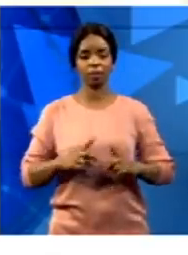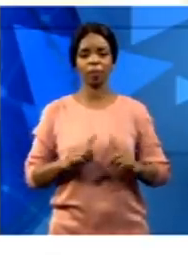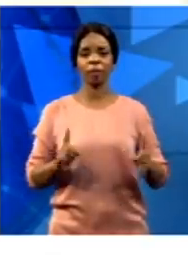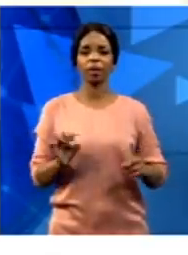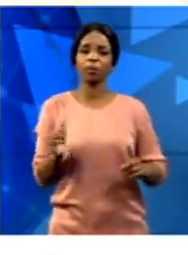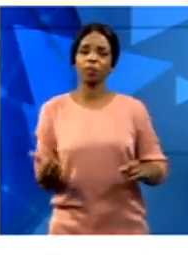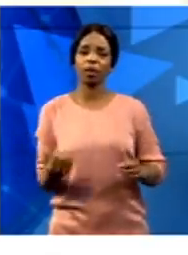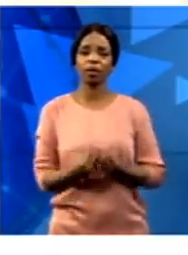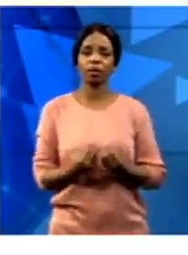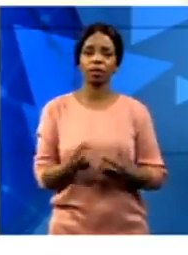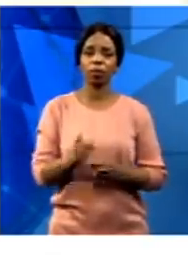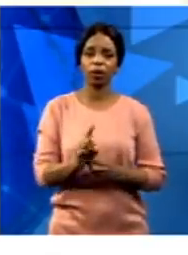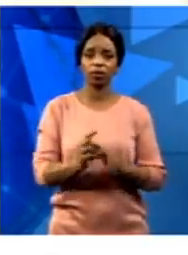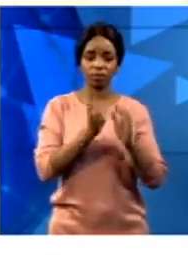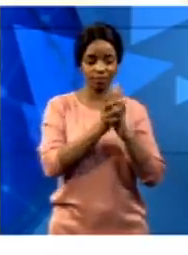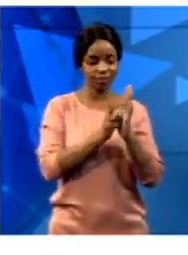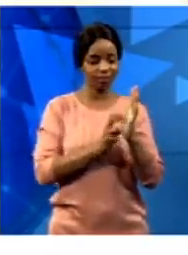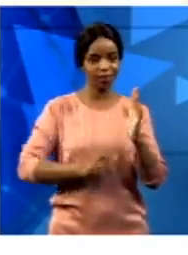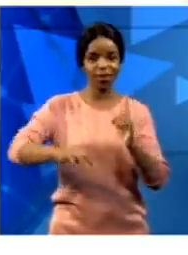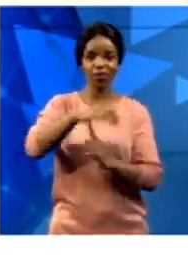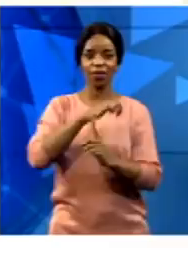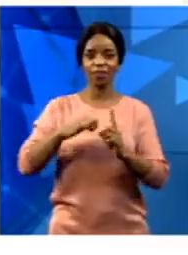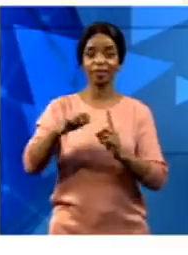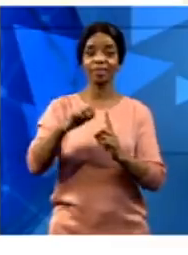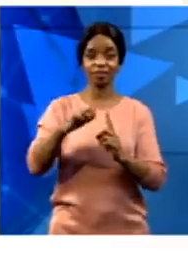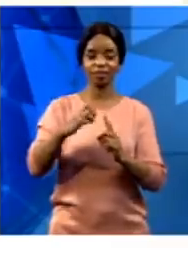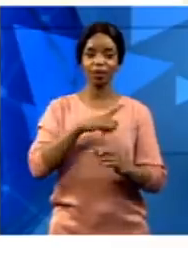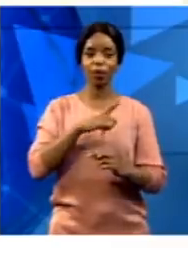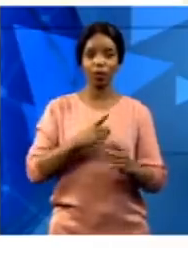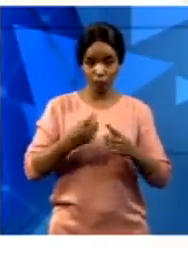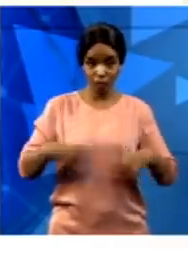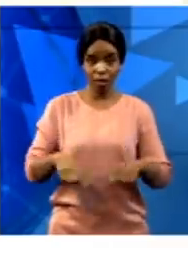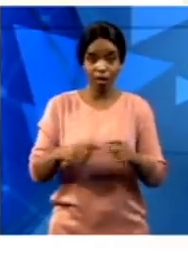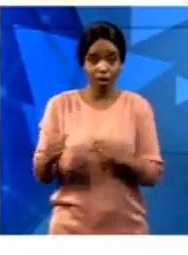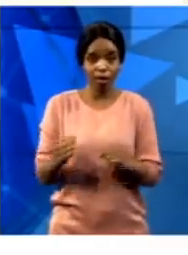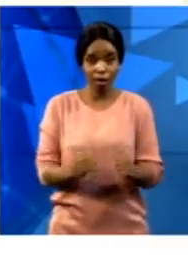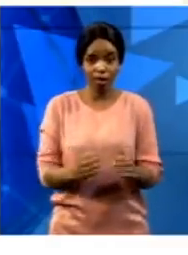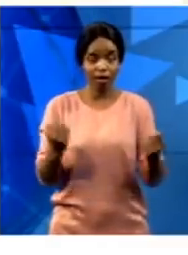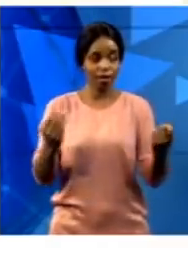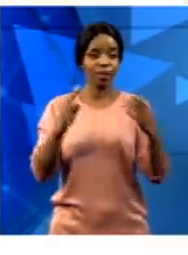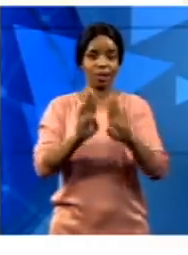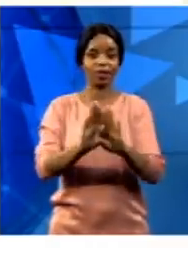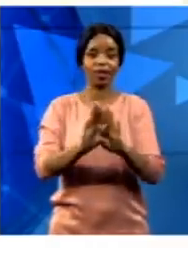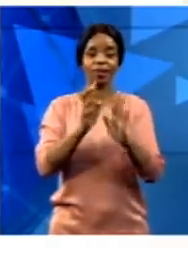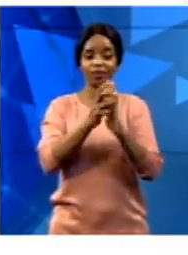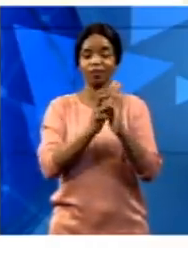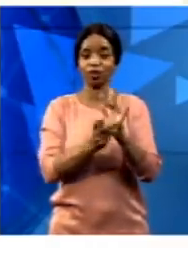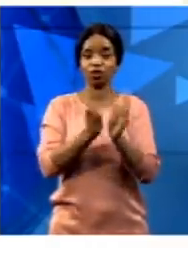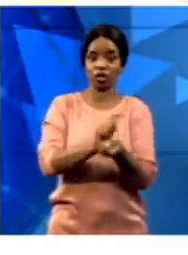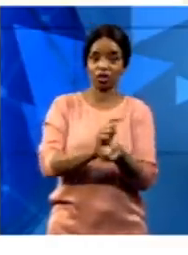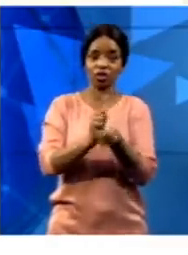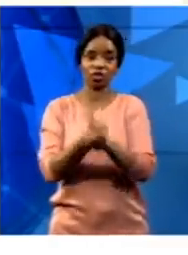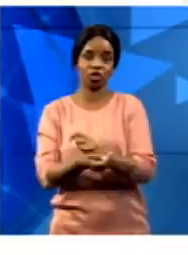the regulatory environment. I mean, we're still in a situation where the regulations around the lockdown are changing every couple of